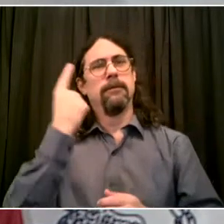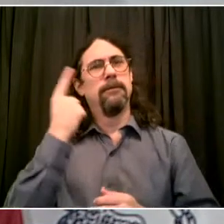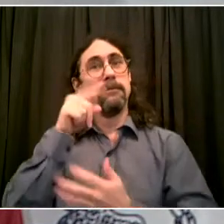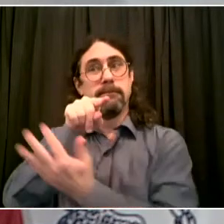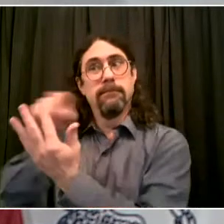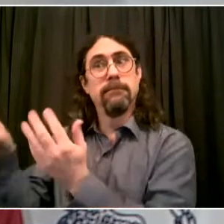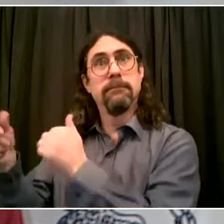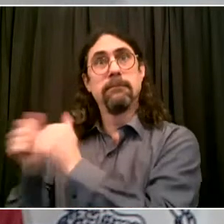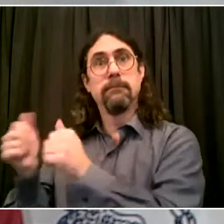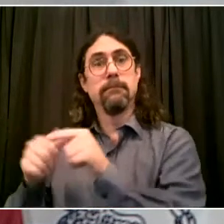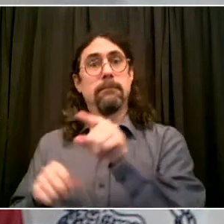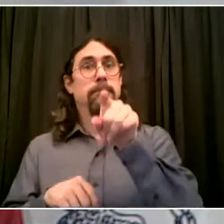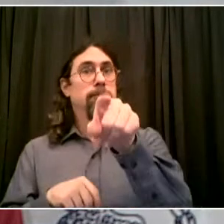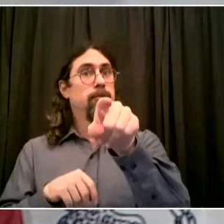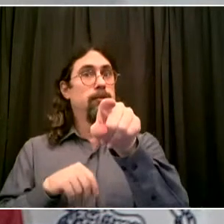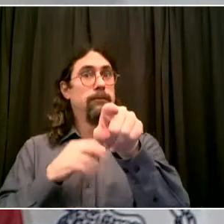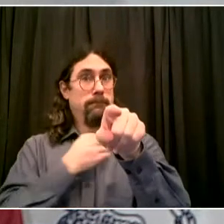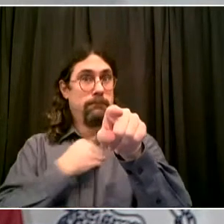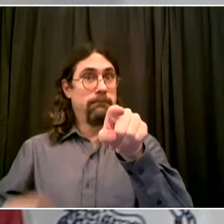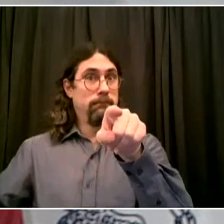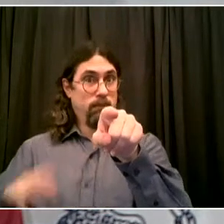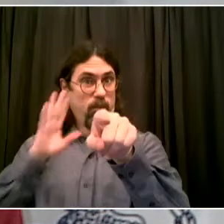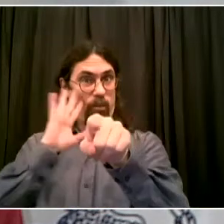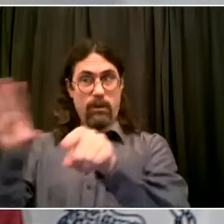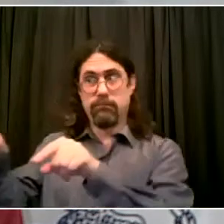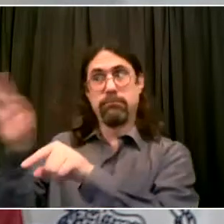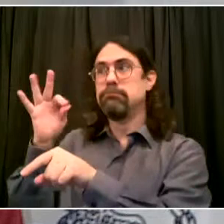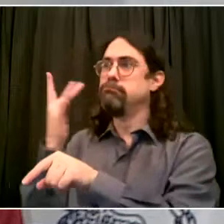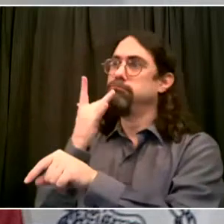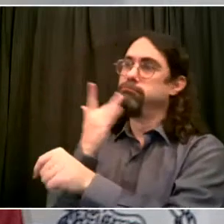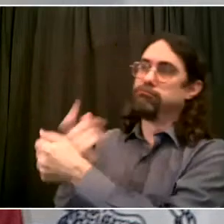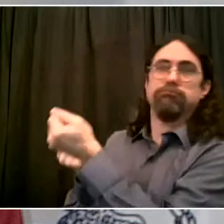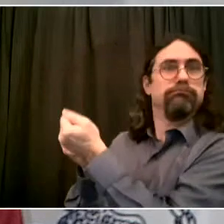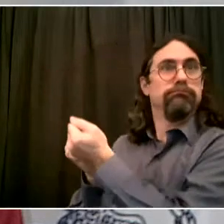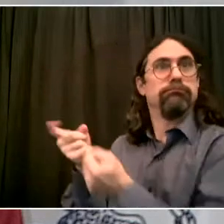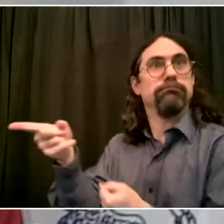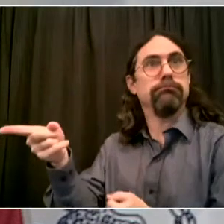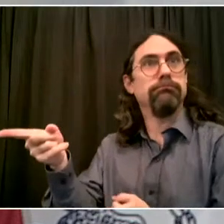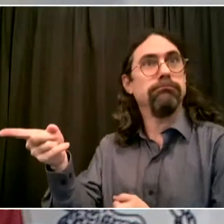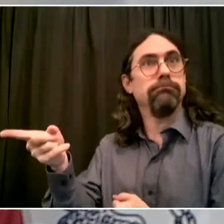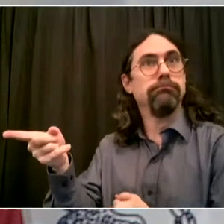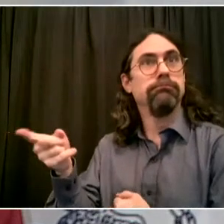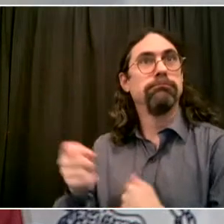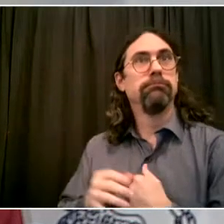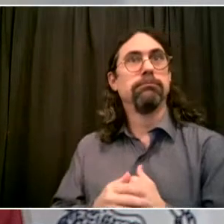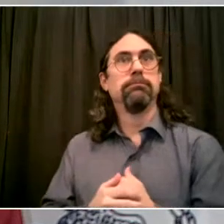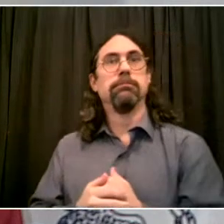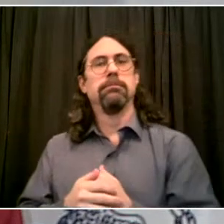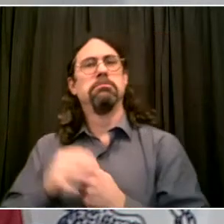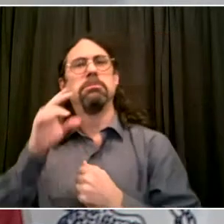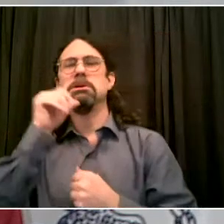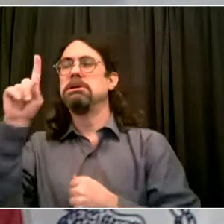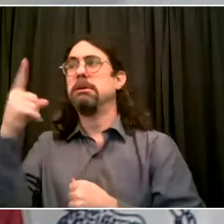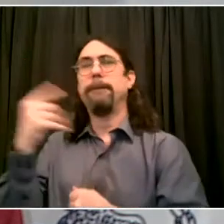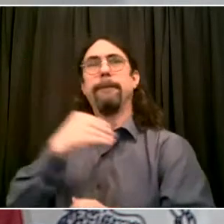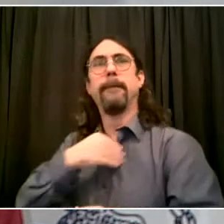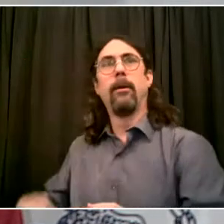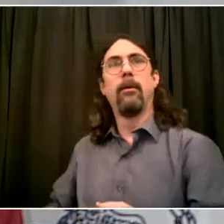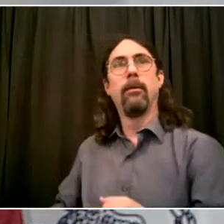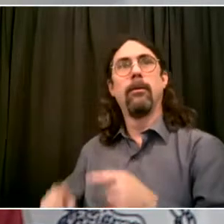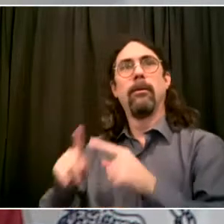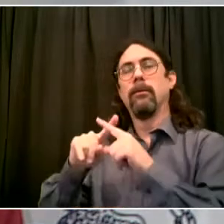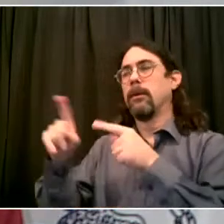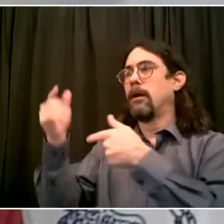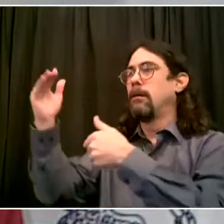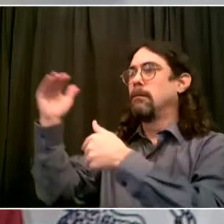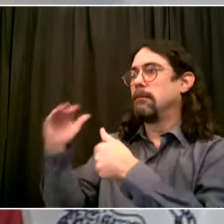city controller or any city council races? What do you see your involvement being when we think about the next couple of months? Obviously, it's coming up a